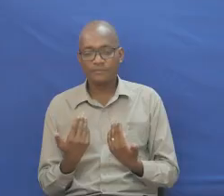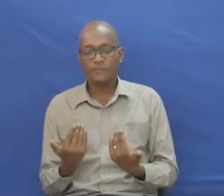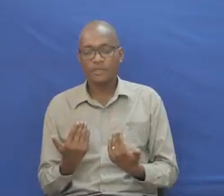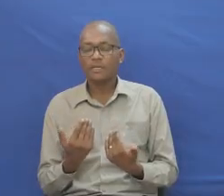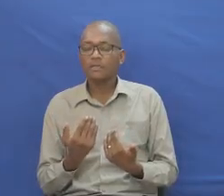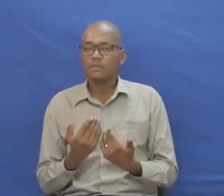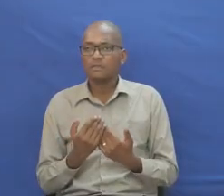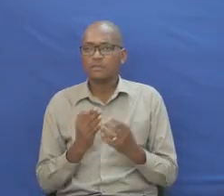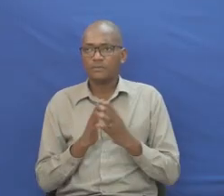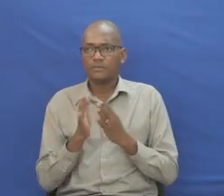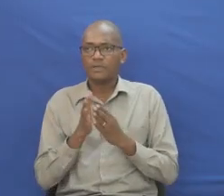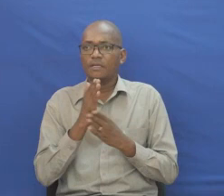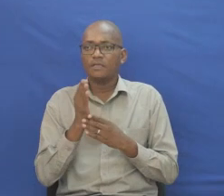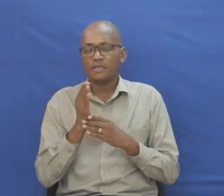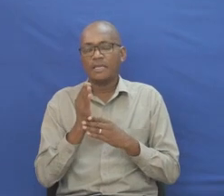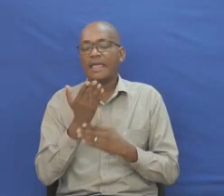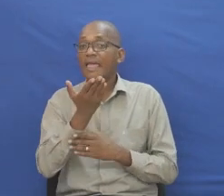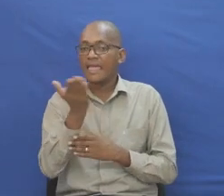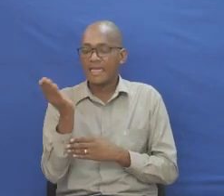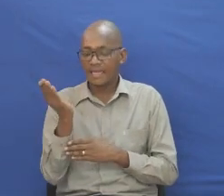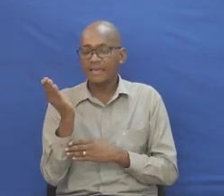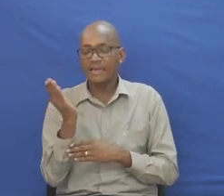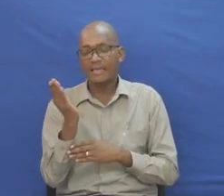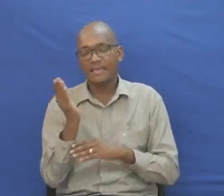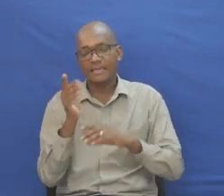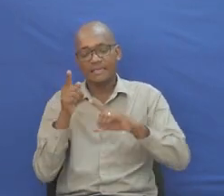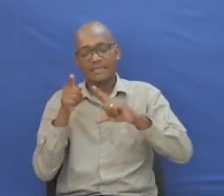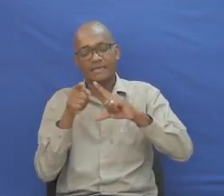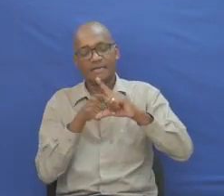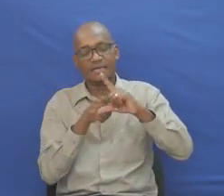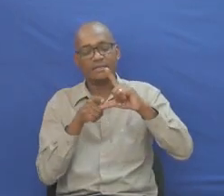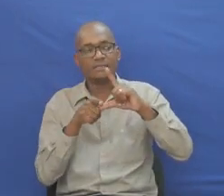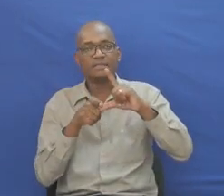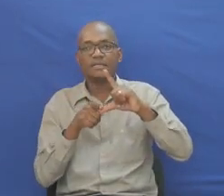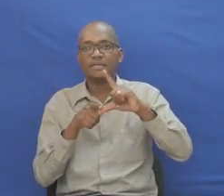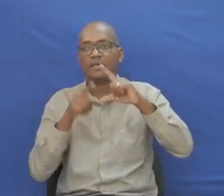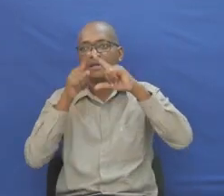right-angled triangle. Consider derivation.